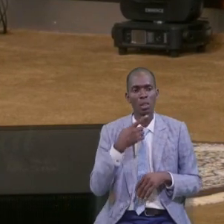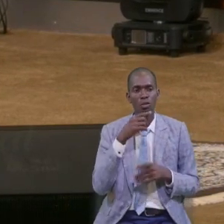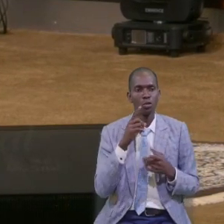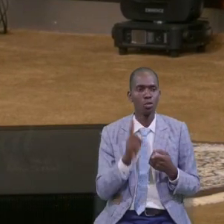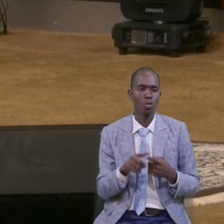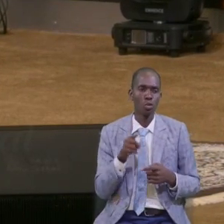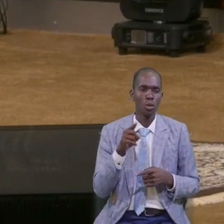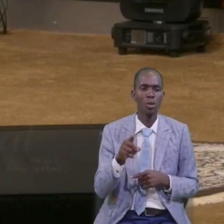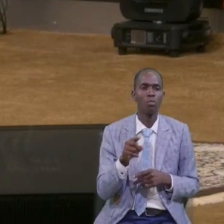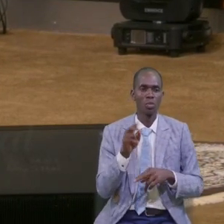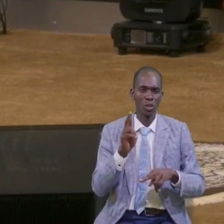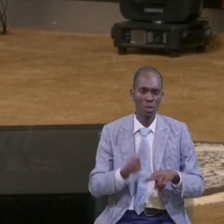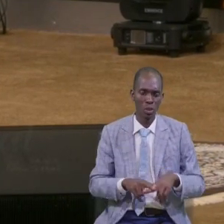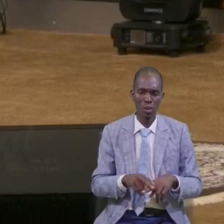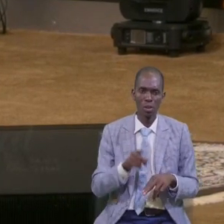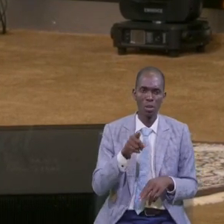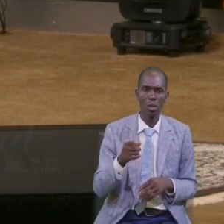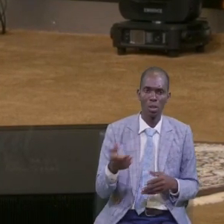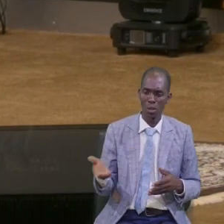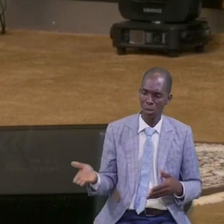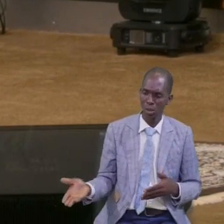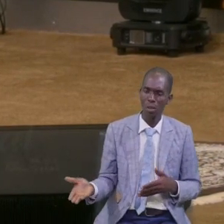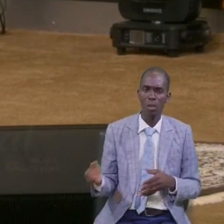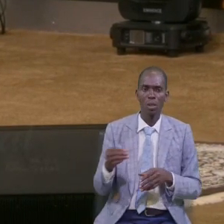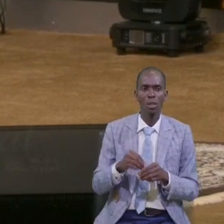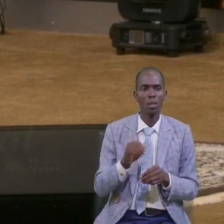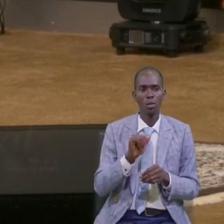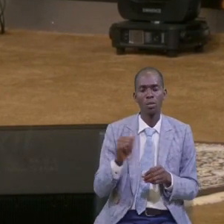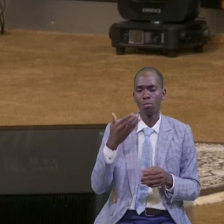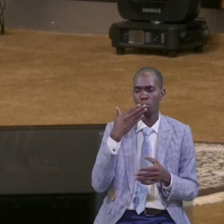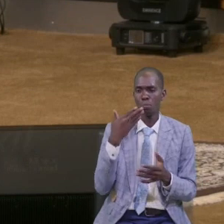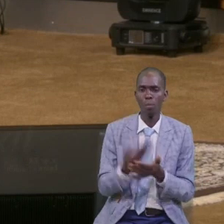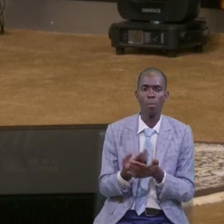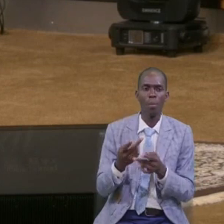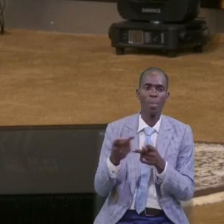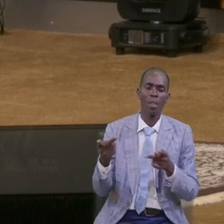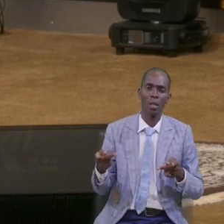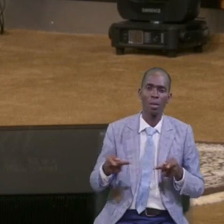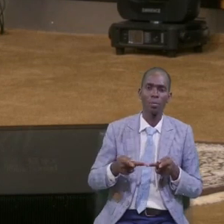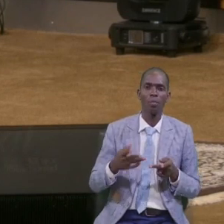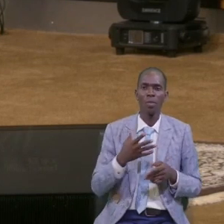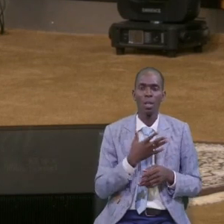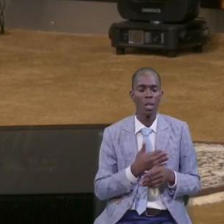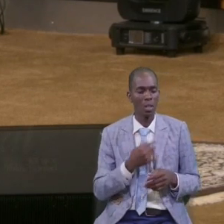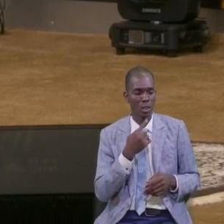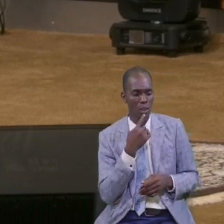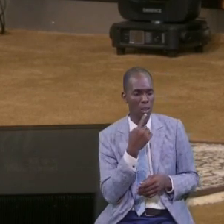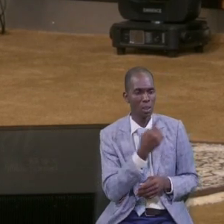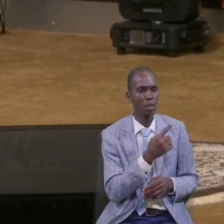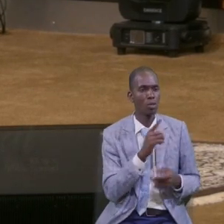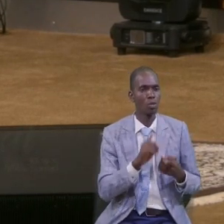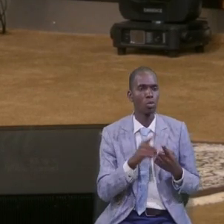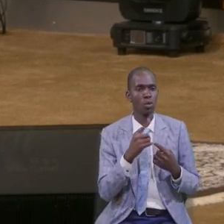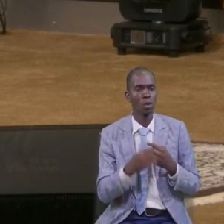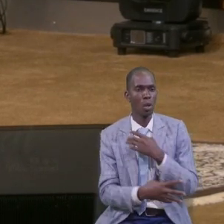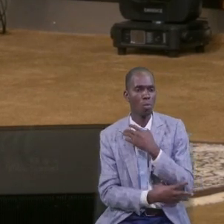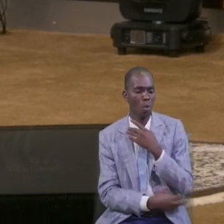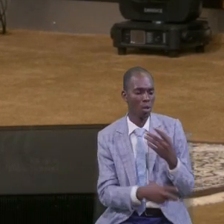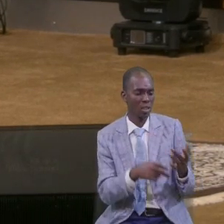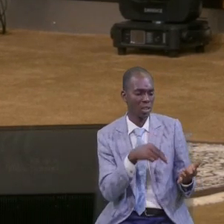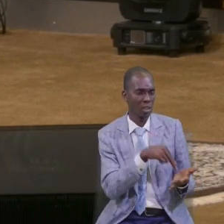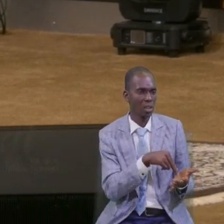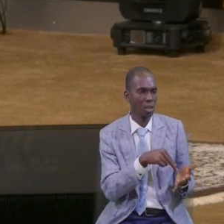say unto him, sit there in a good place, and say to the poor,